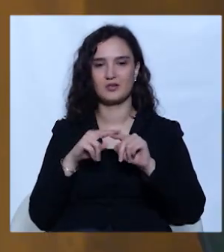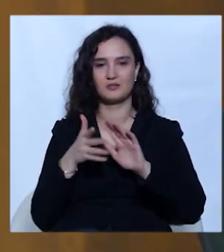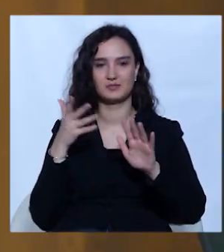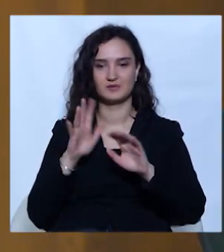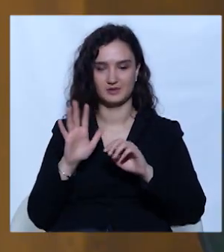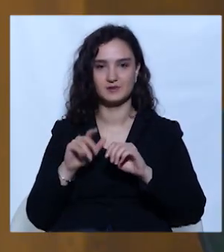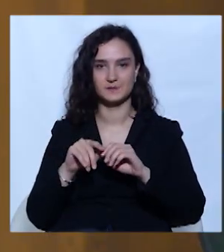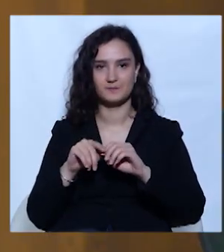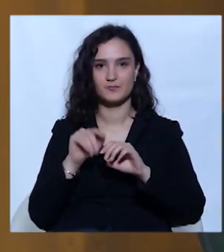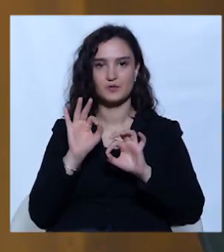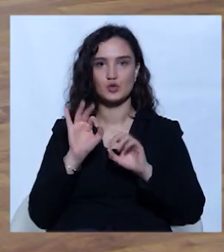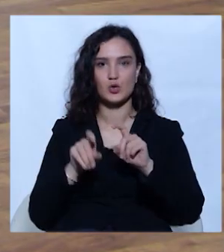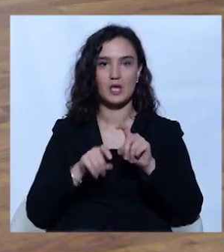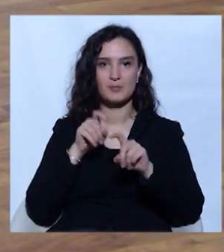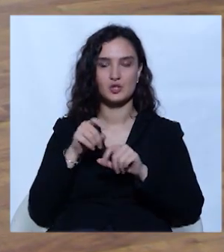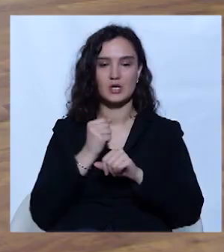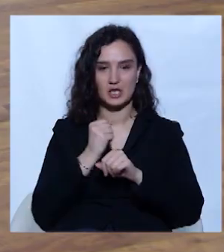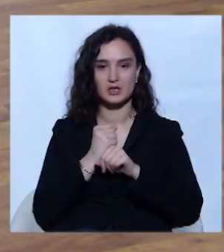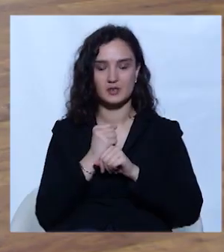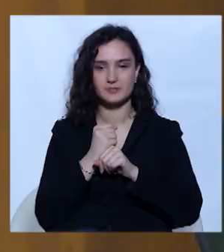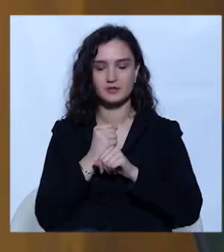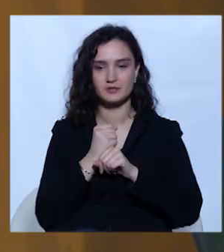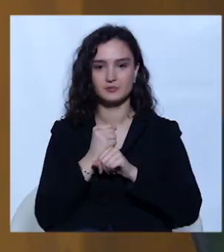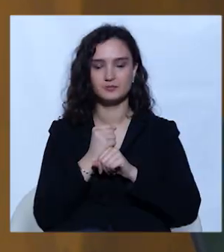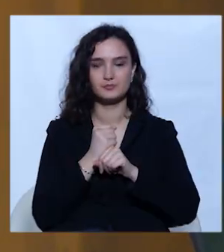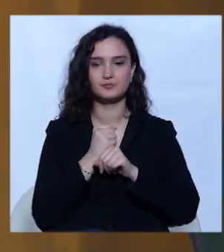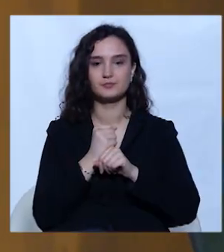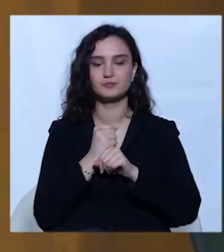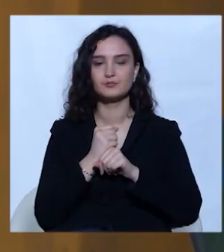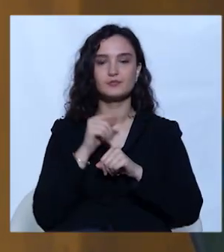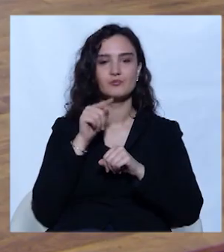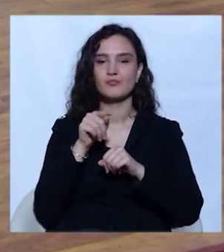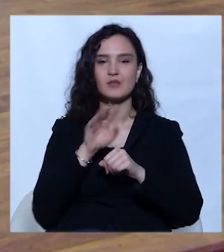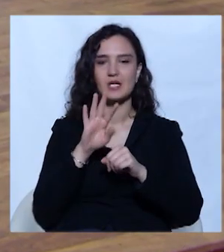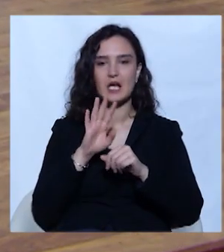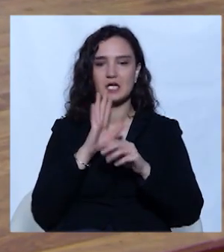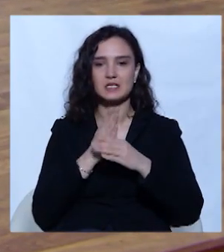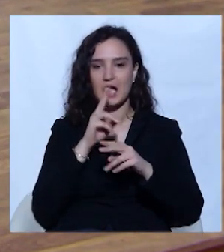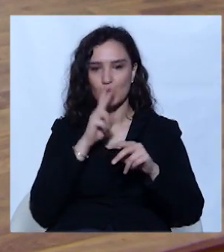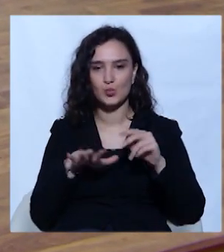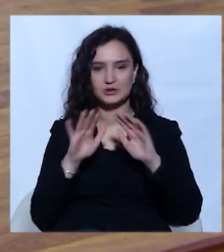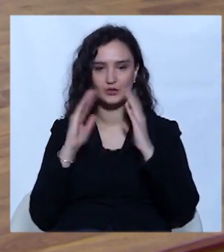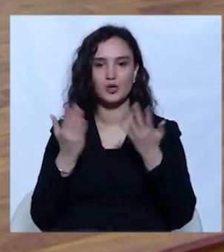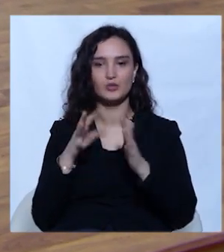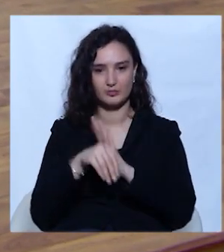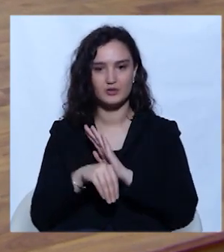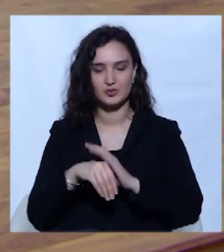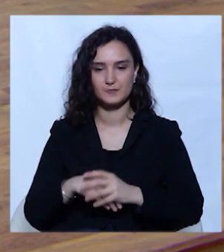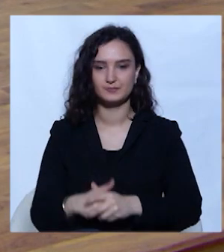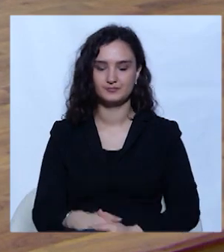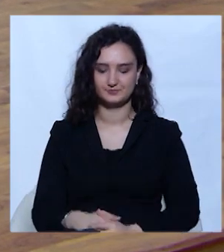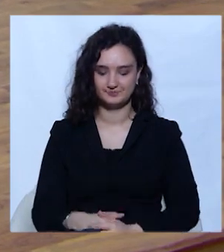to the right step. We can say that at least. He's not lost by any means. Absolutely.